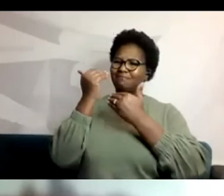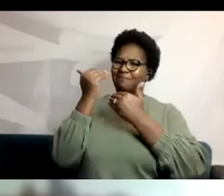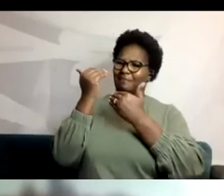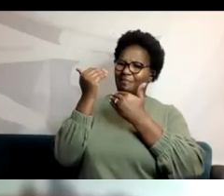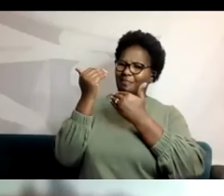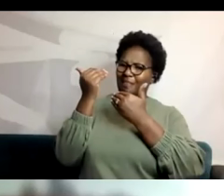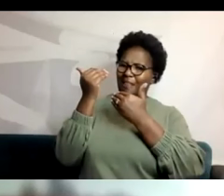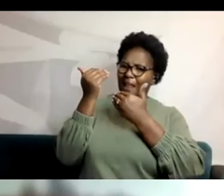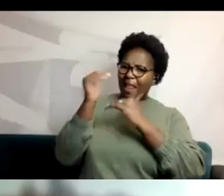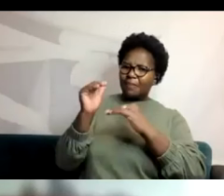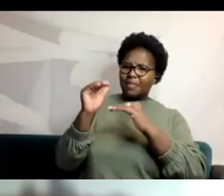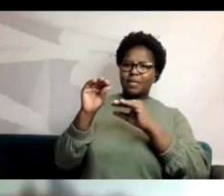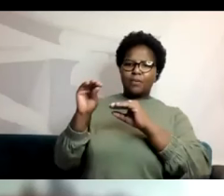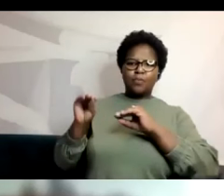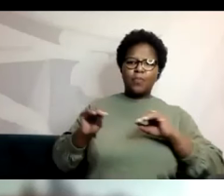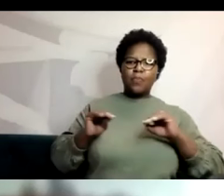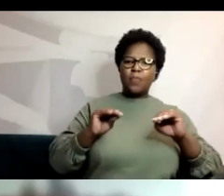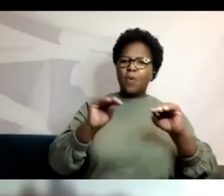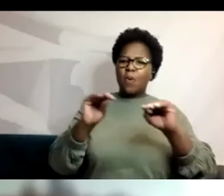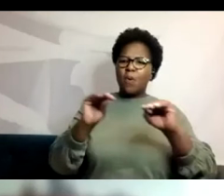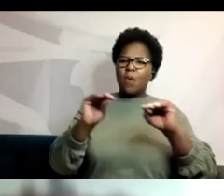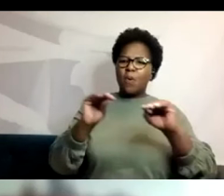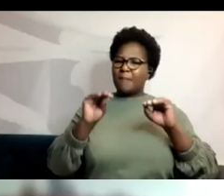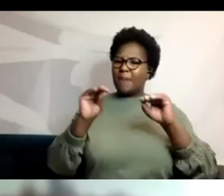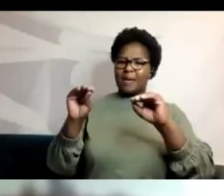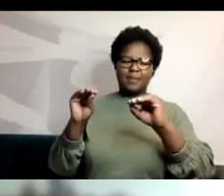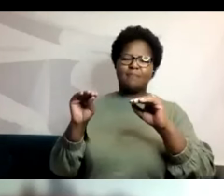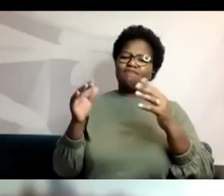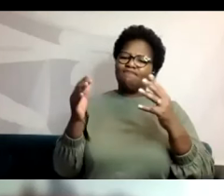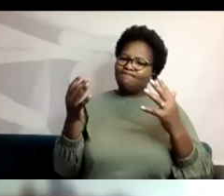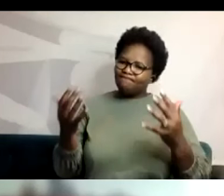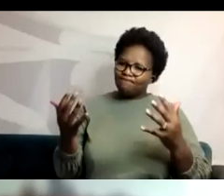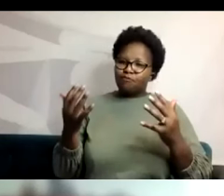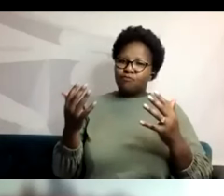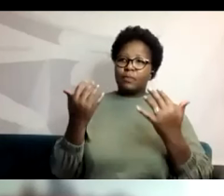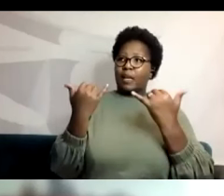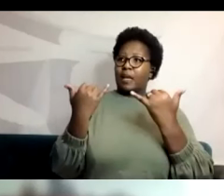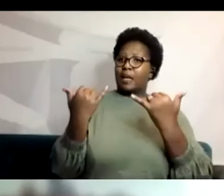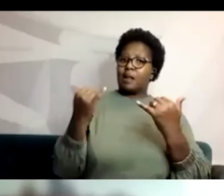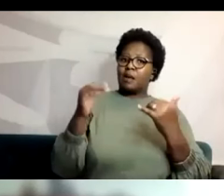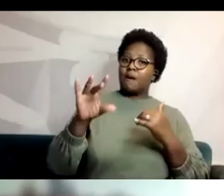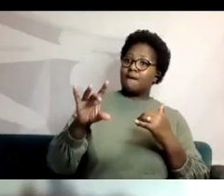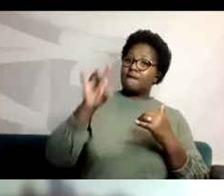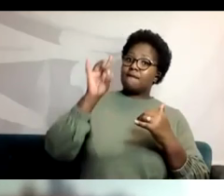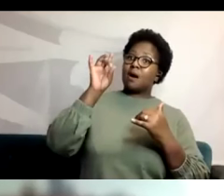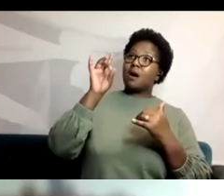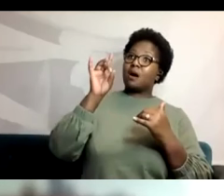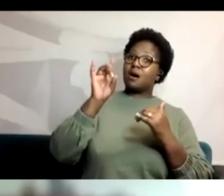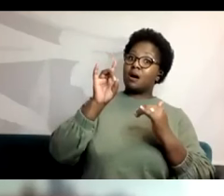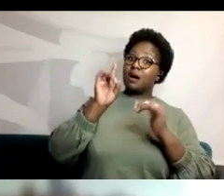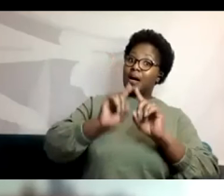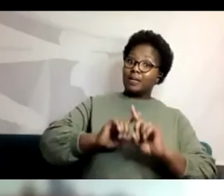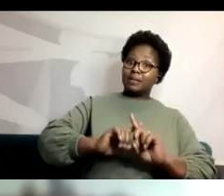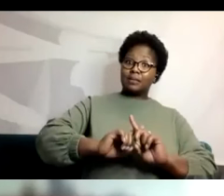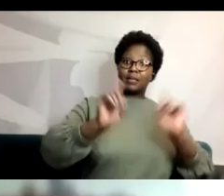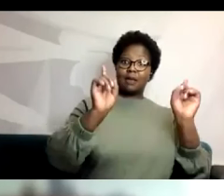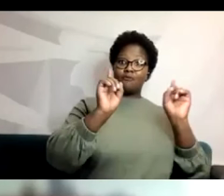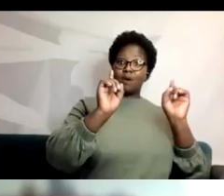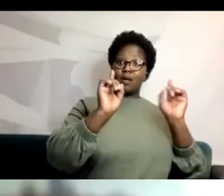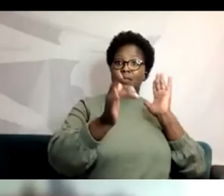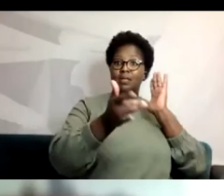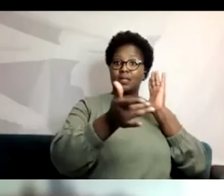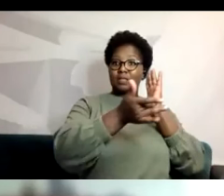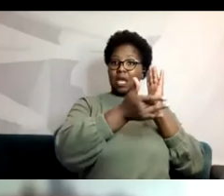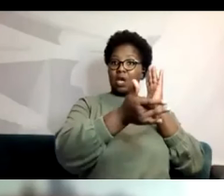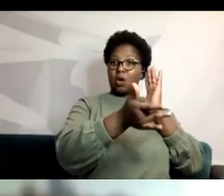mobility. And we have actually found a form of technology where